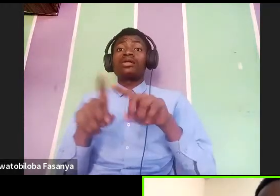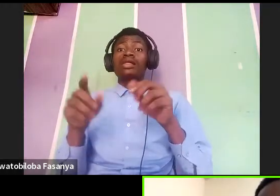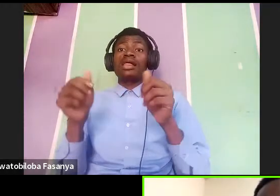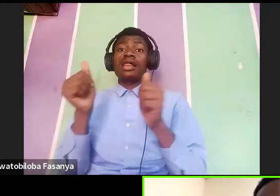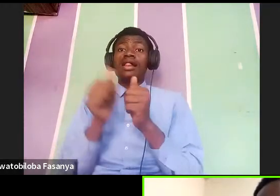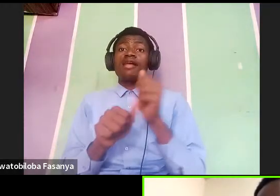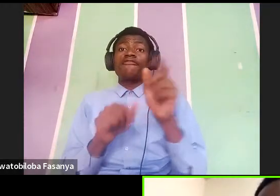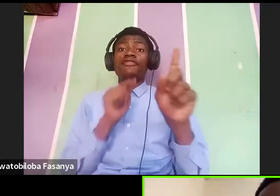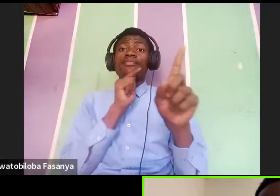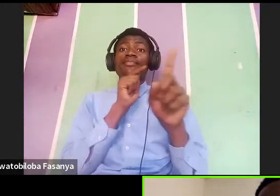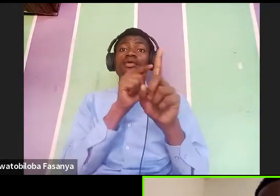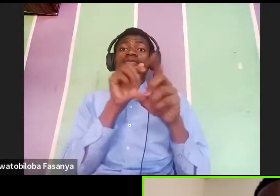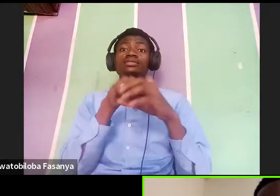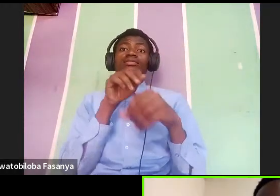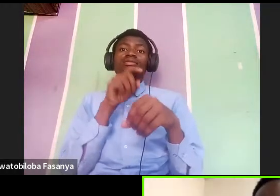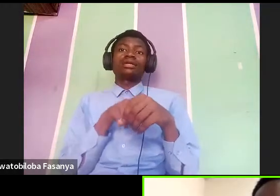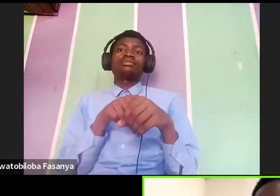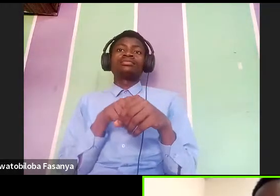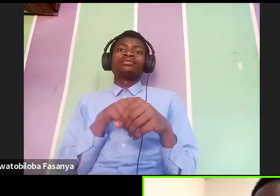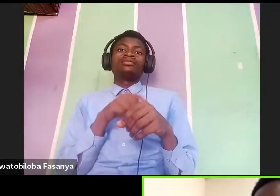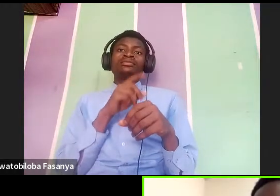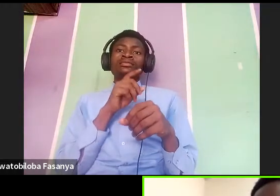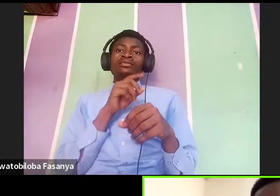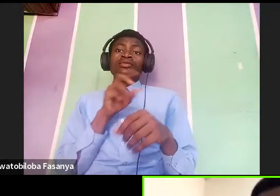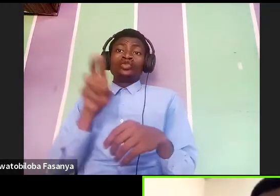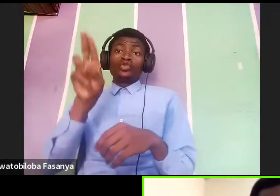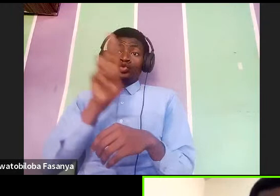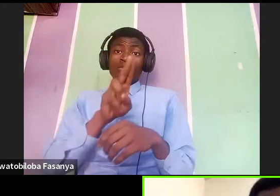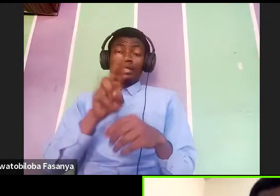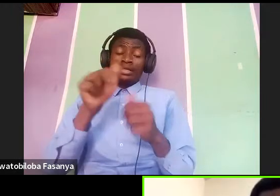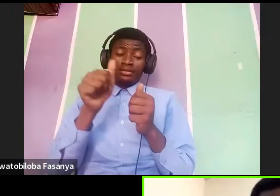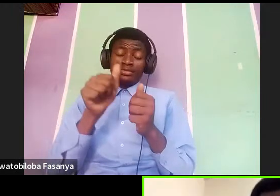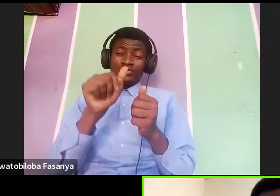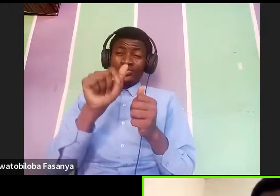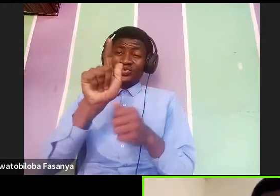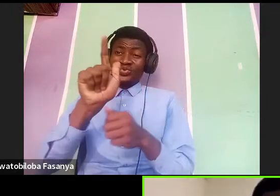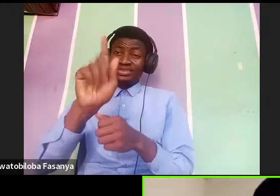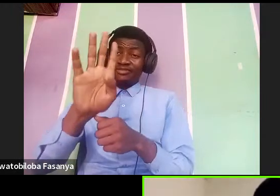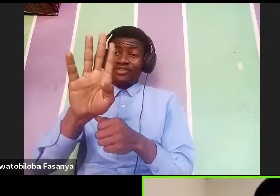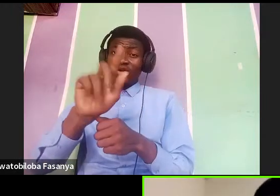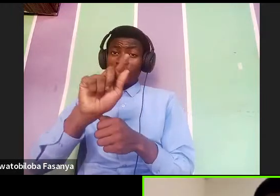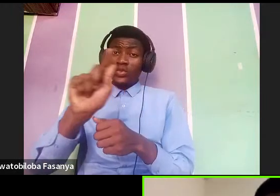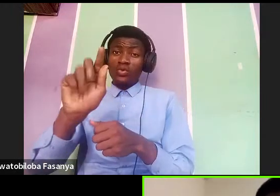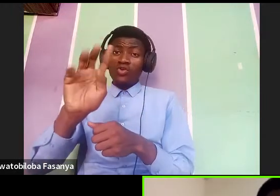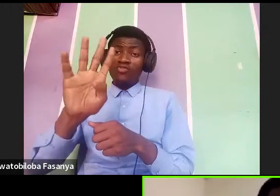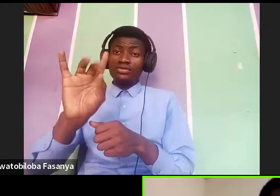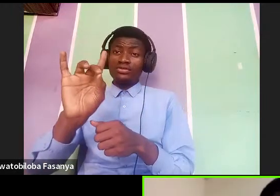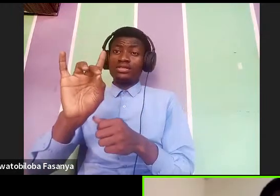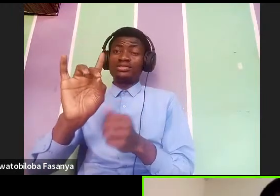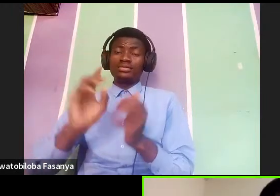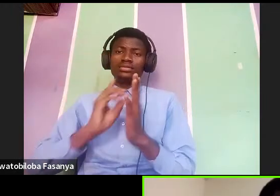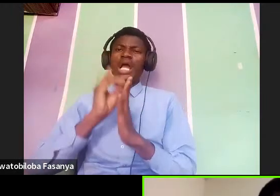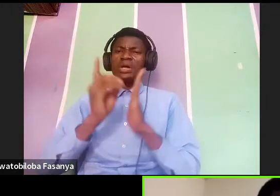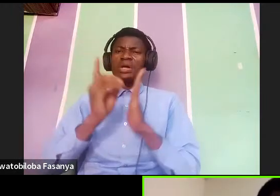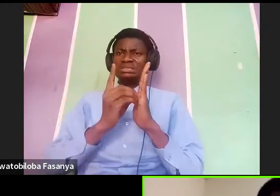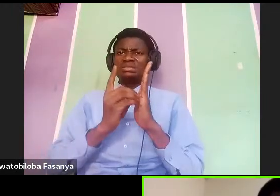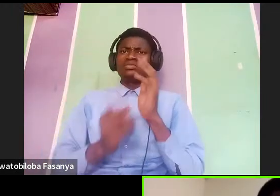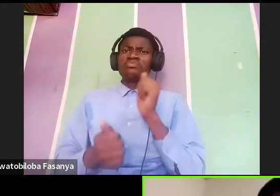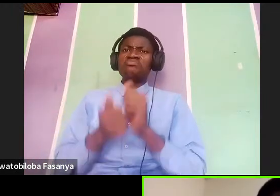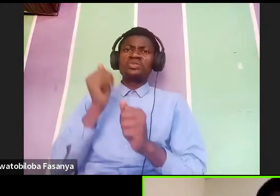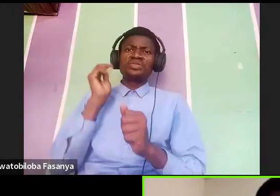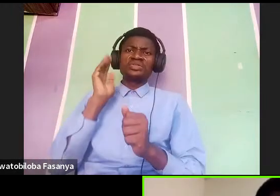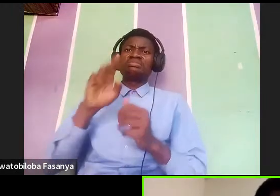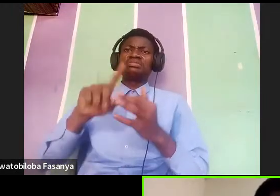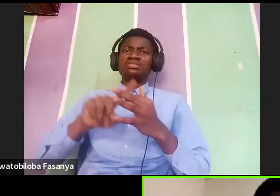is usually 24 to 48 hours, most of them should start getting better. If they're not getting better